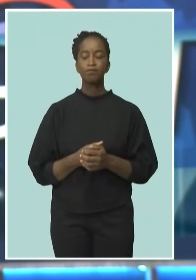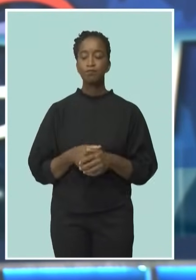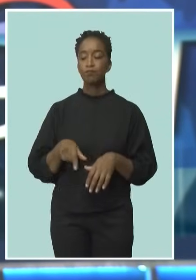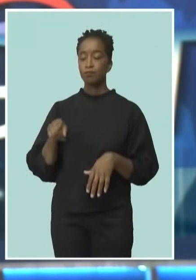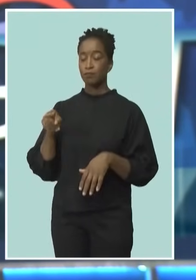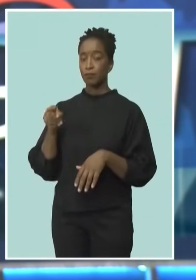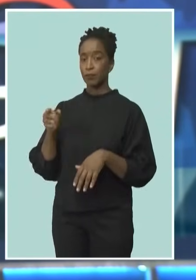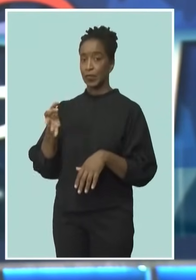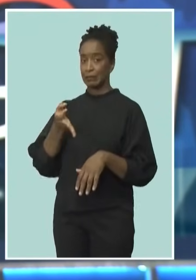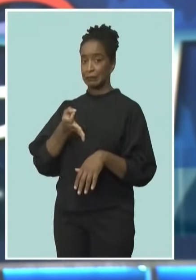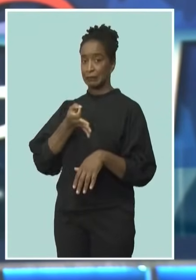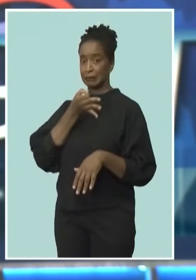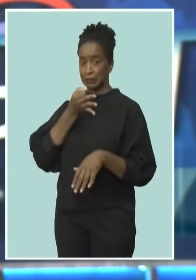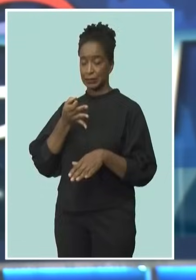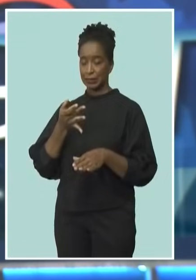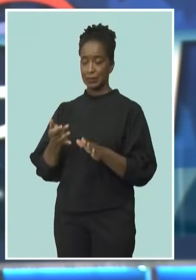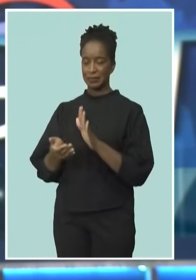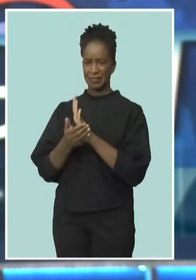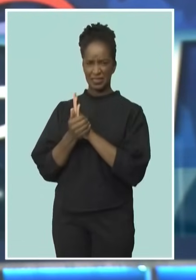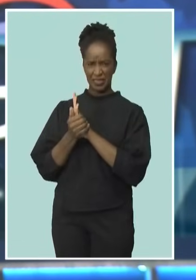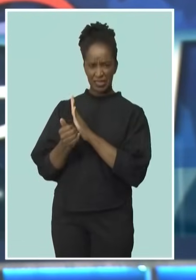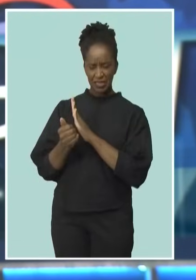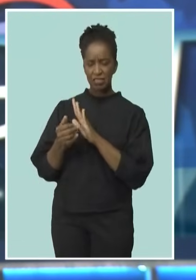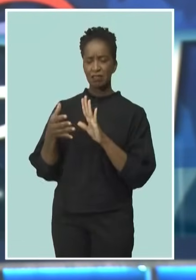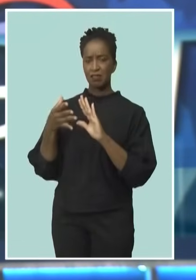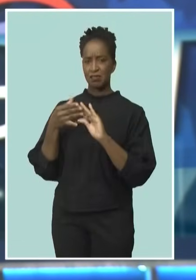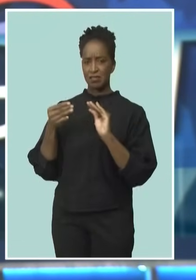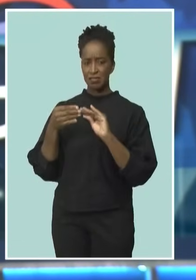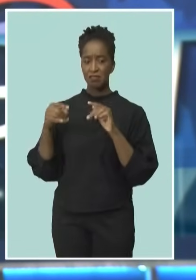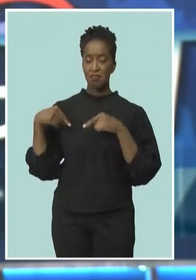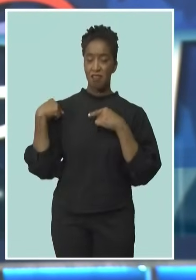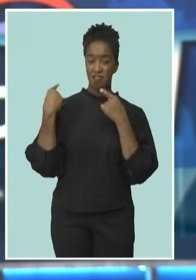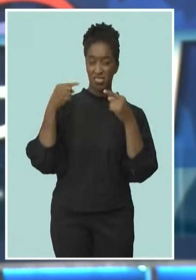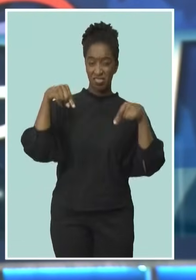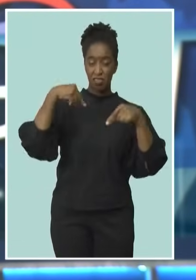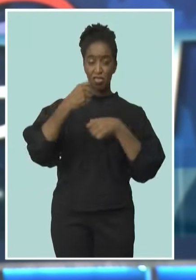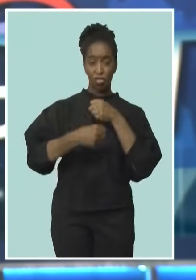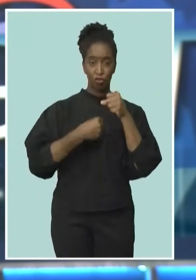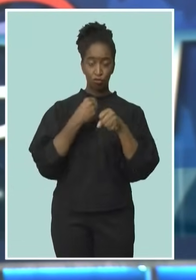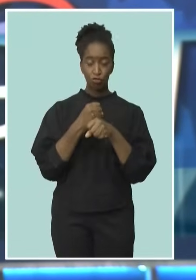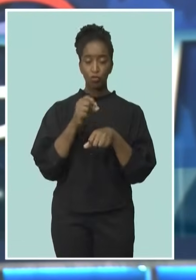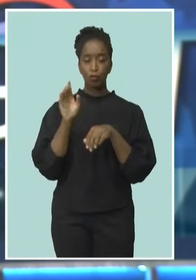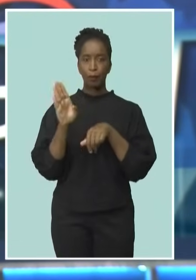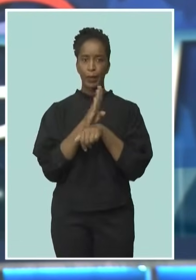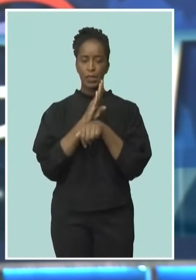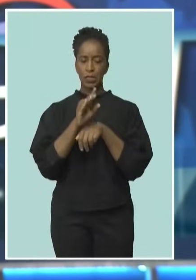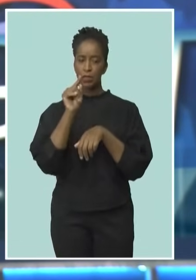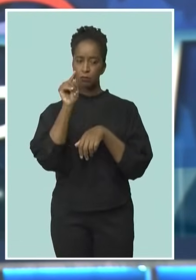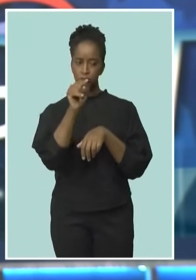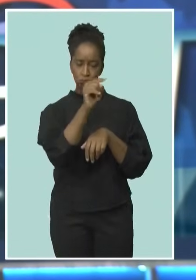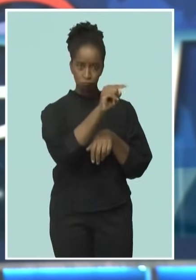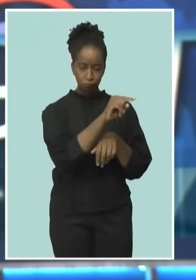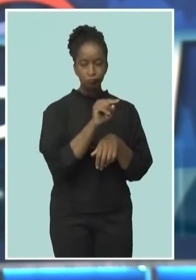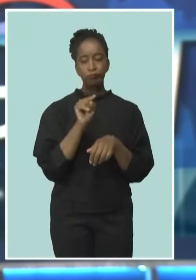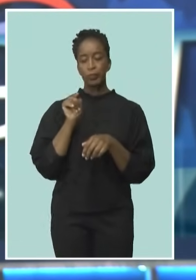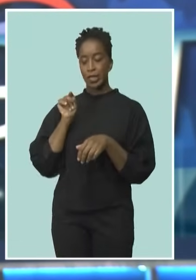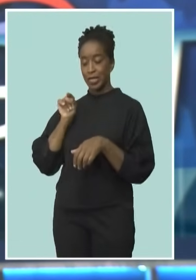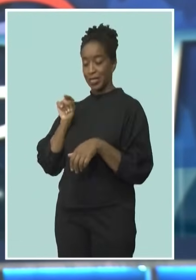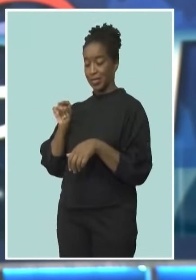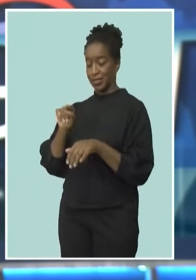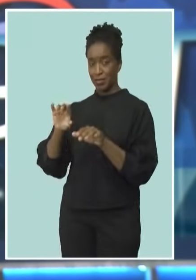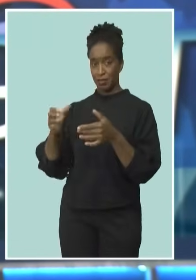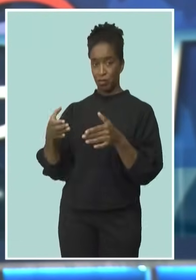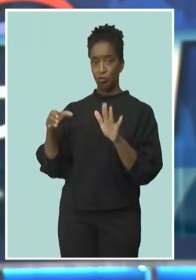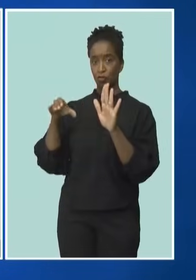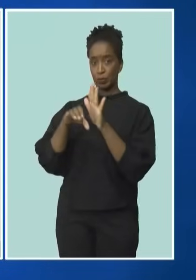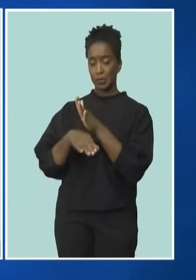Edward Millington says so far this year, several sectors have been affected. Well, he joins us now to provide some more details. Good evening,